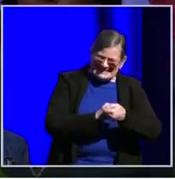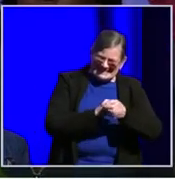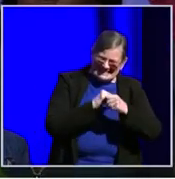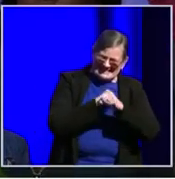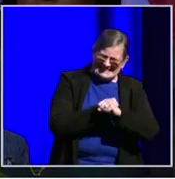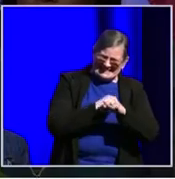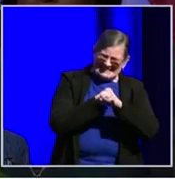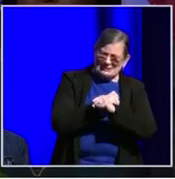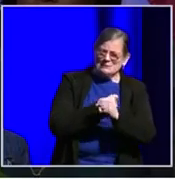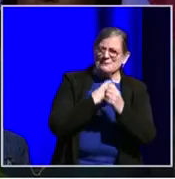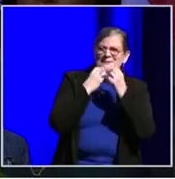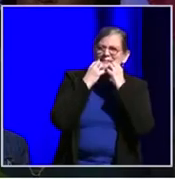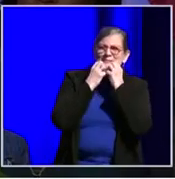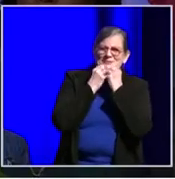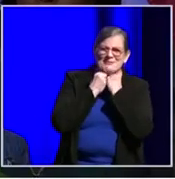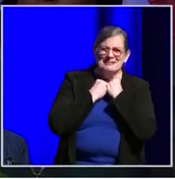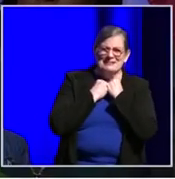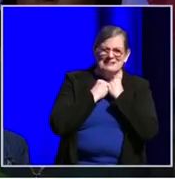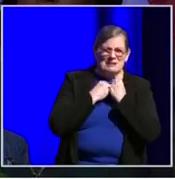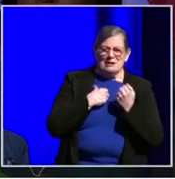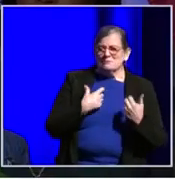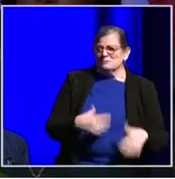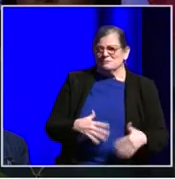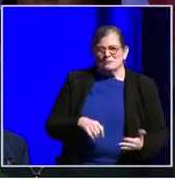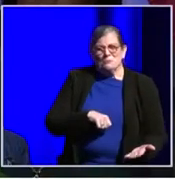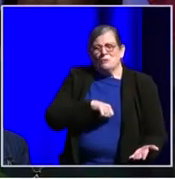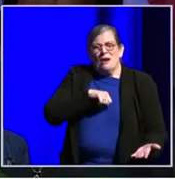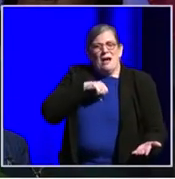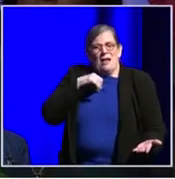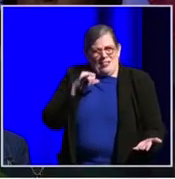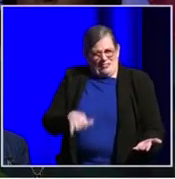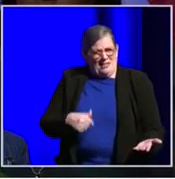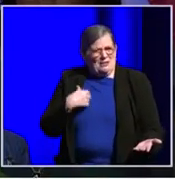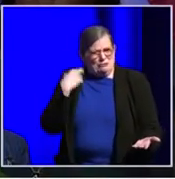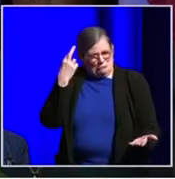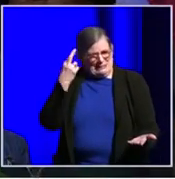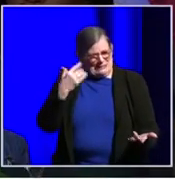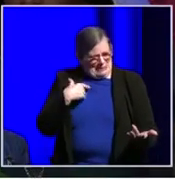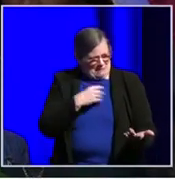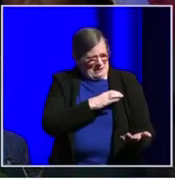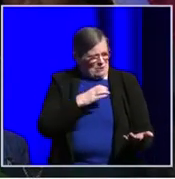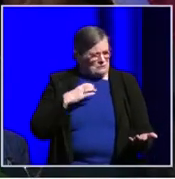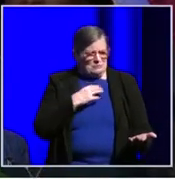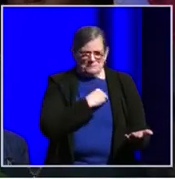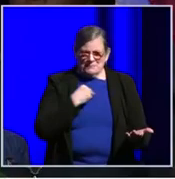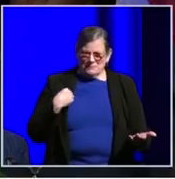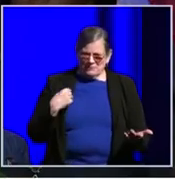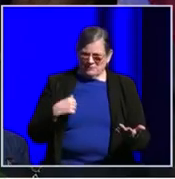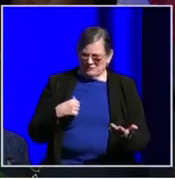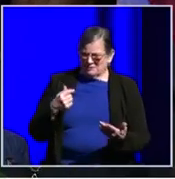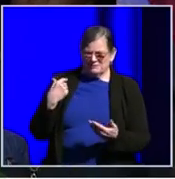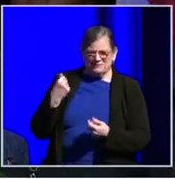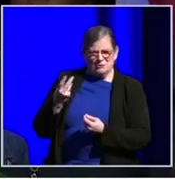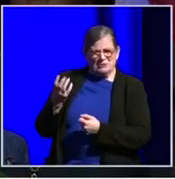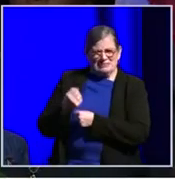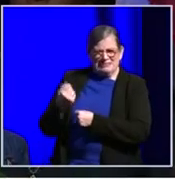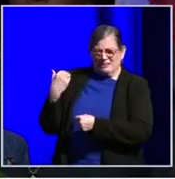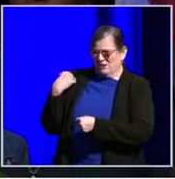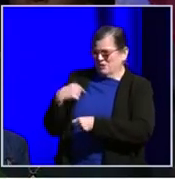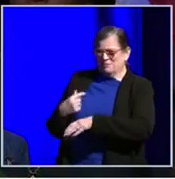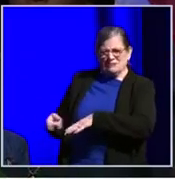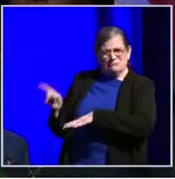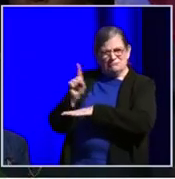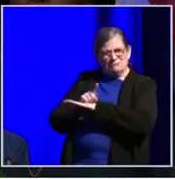council member. When I stood here 8 years ago, I pledged I would do this work in partnership with residents, and that's what I've done. Whether you've sent me an email